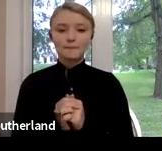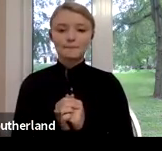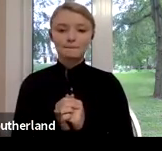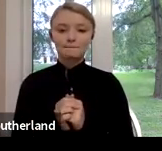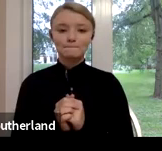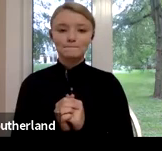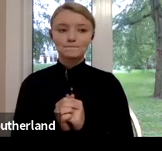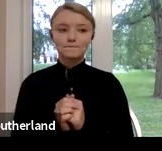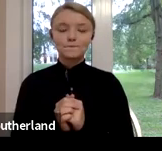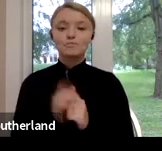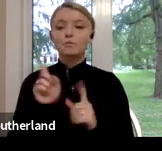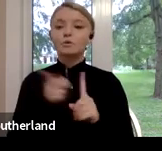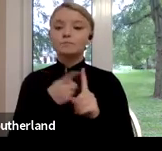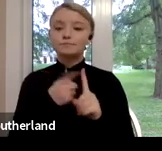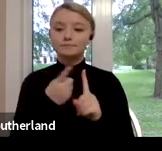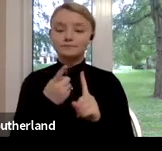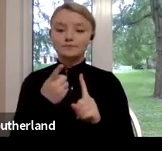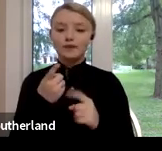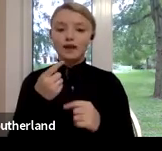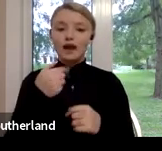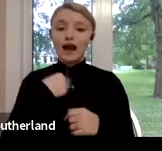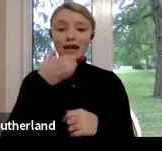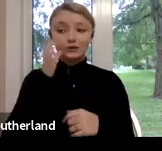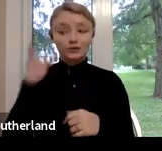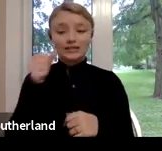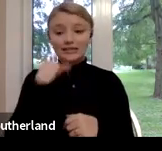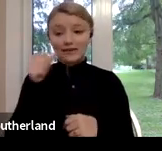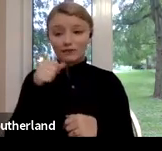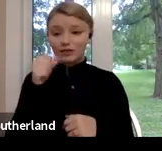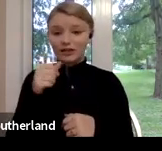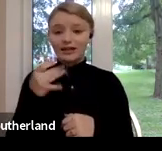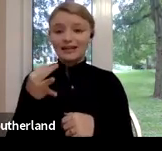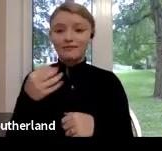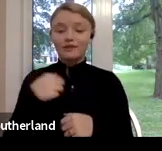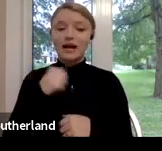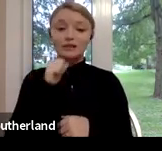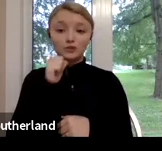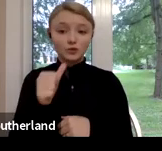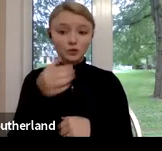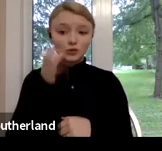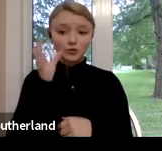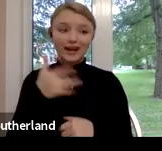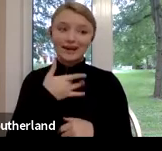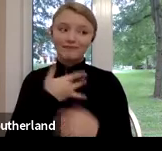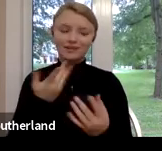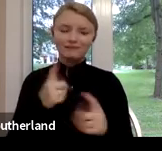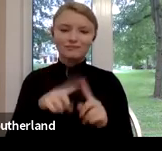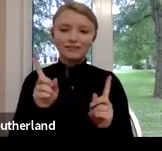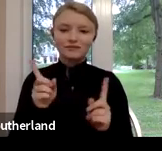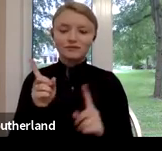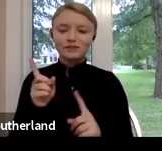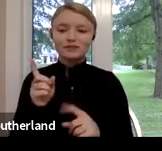Well, first off, I drink this every day. Like, if I don't drink it, I can feel it. Not only